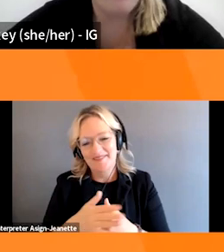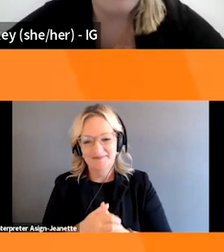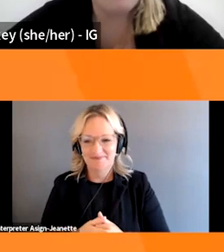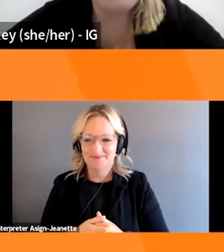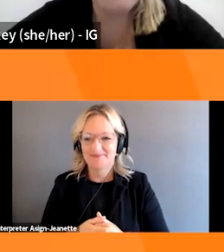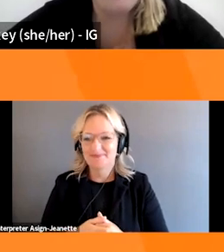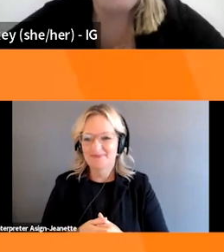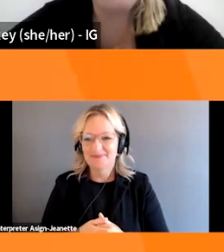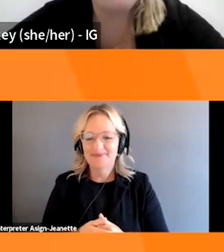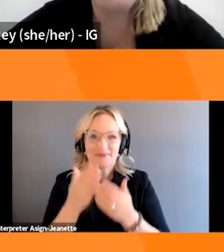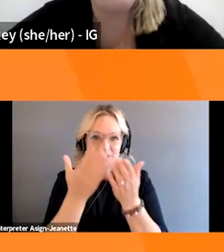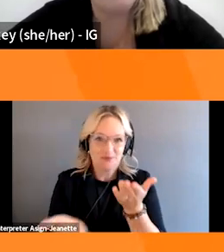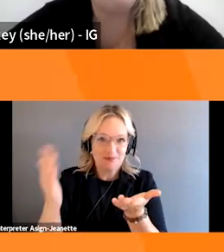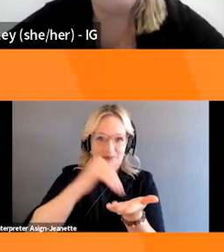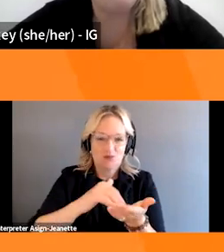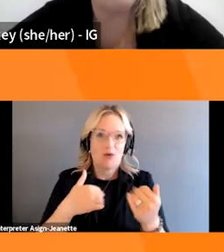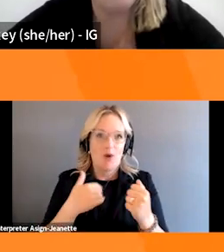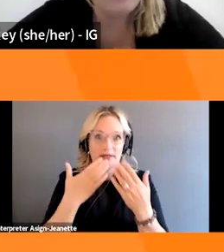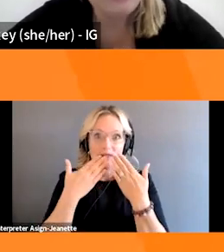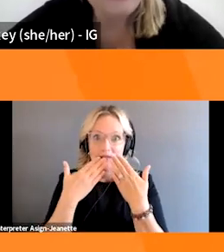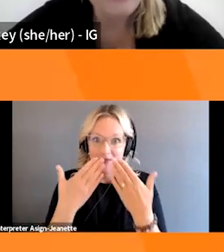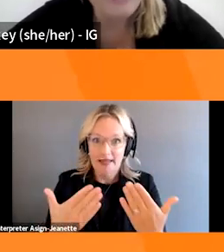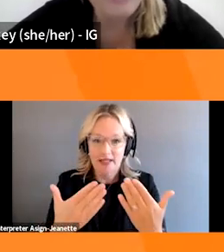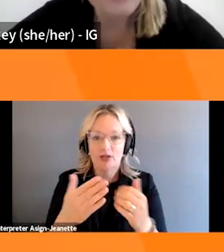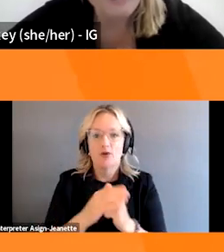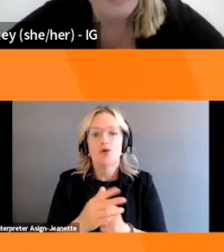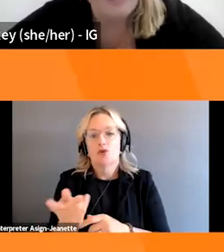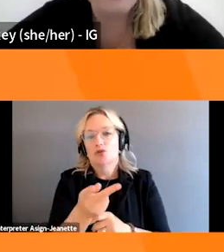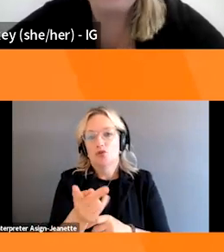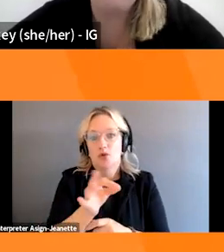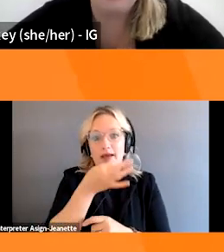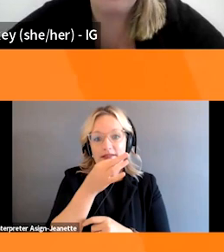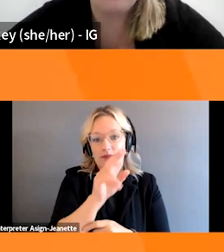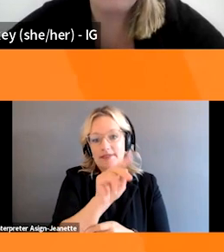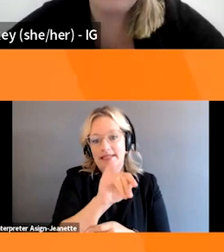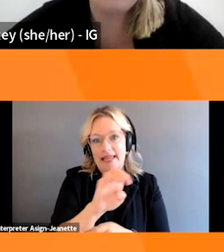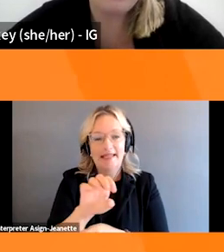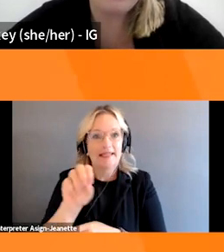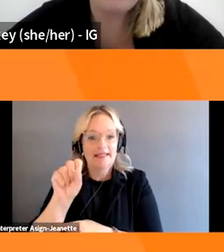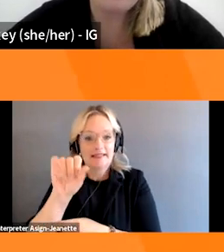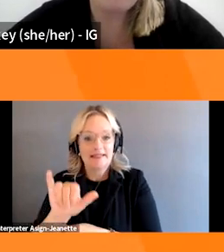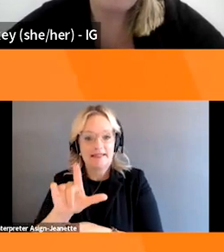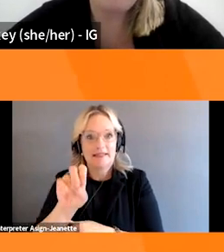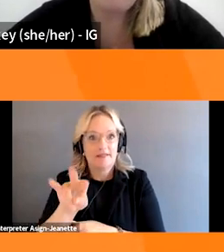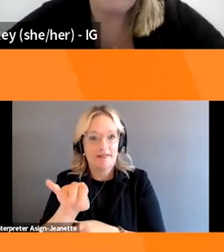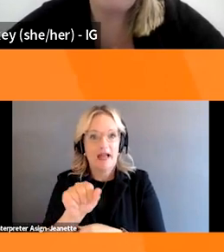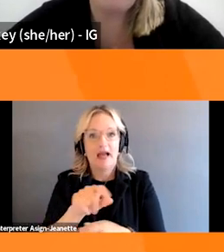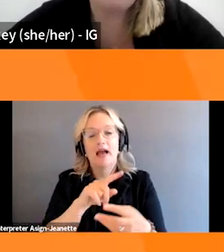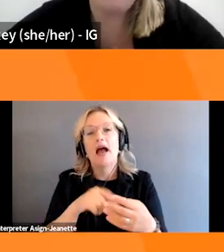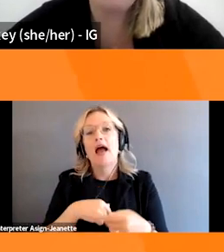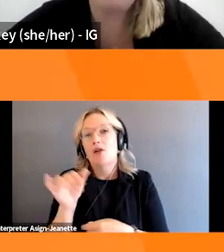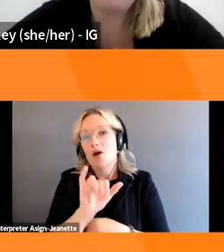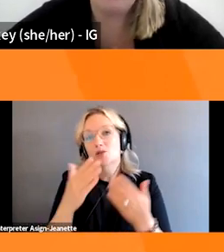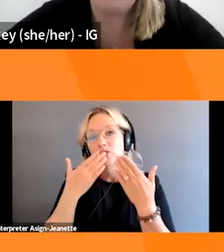can. Again, a sincere thank you to our experts today and to the Asign interpreters, both Jeanette